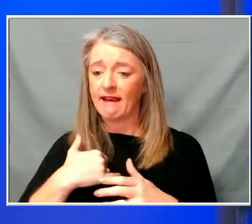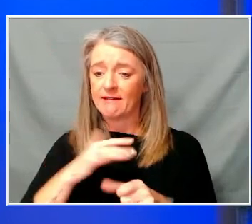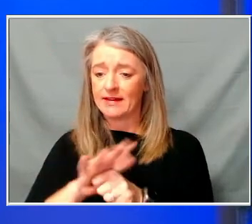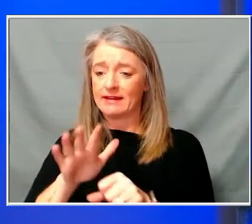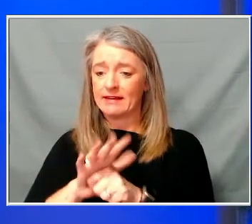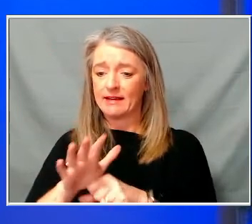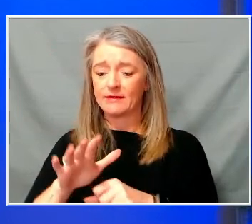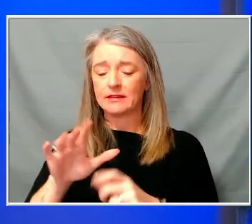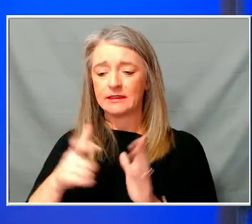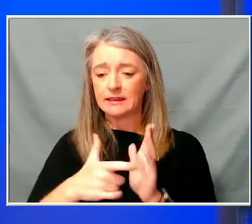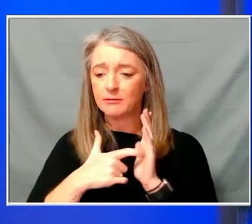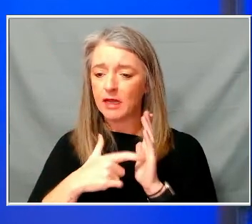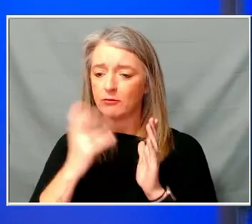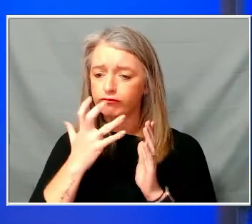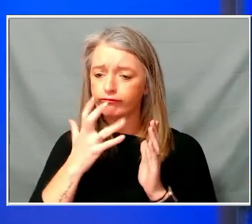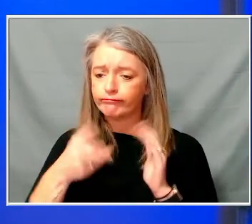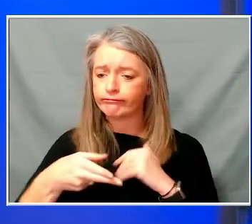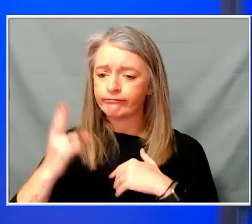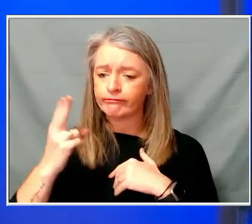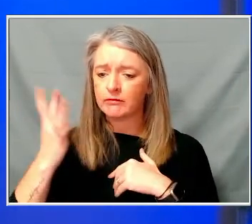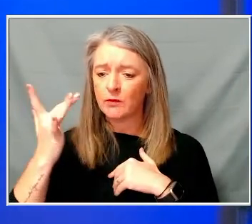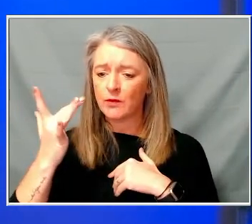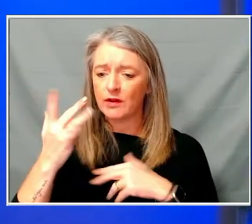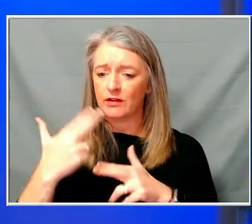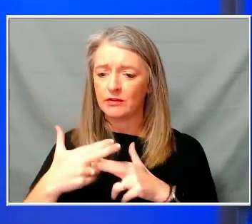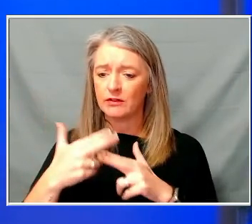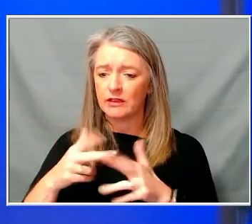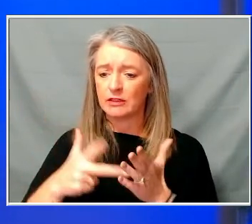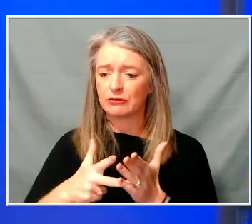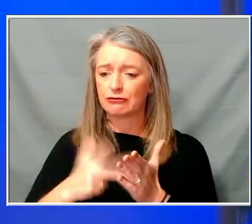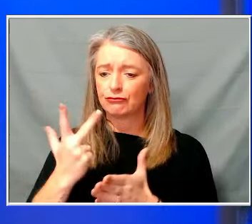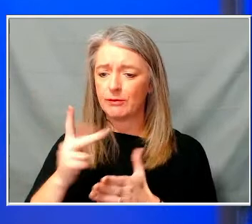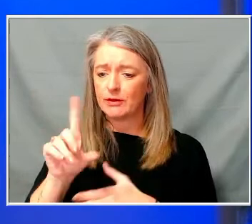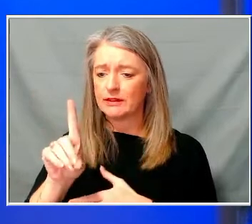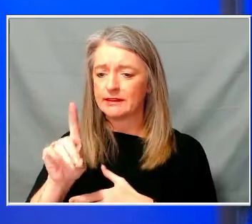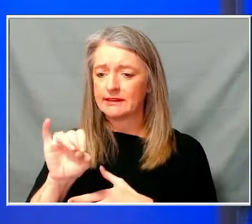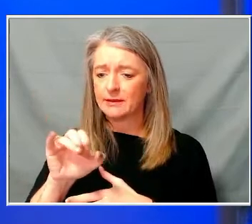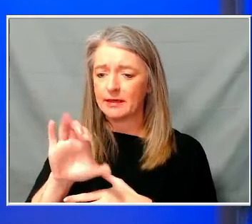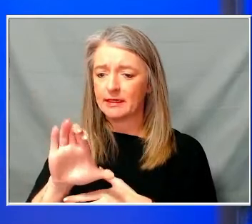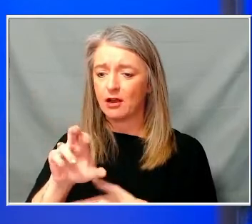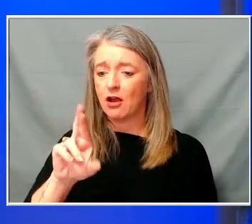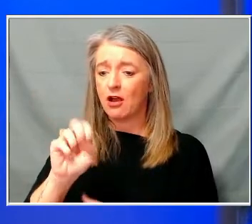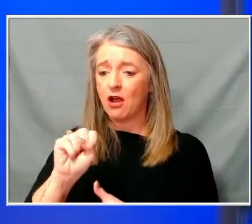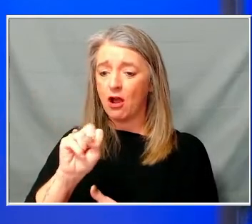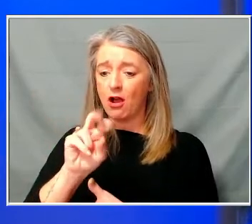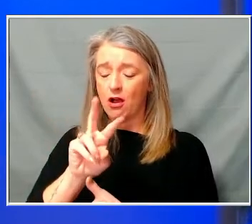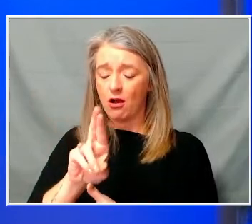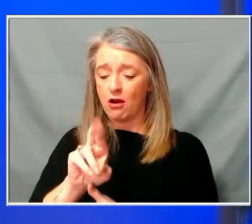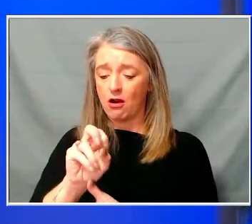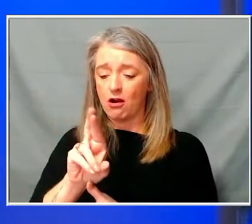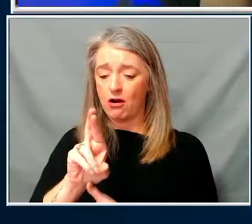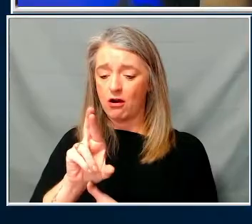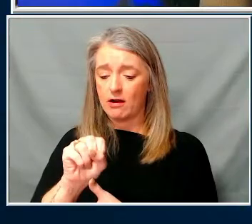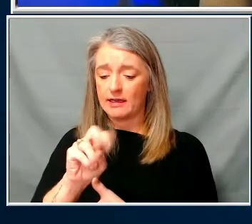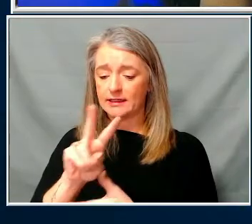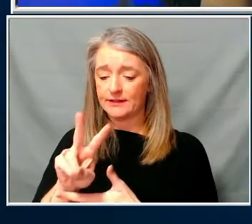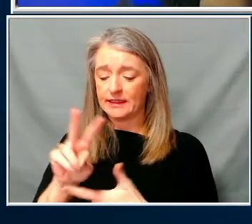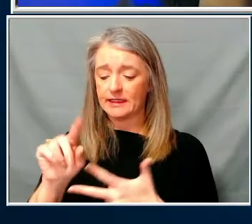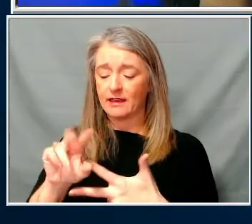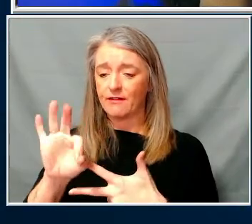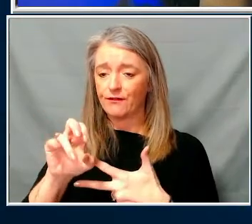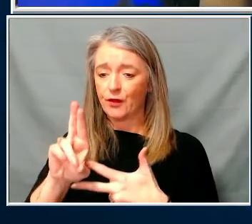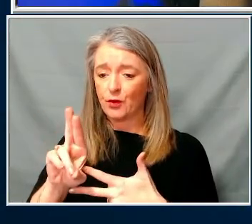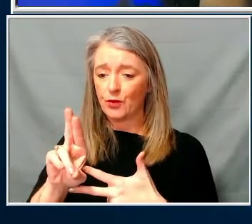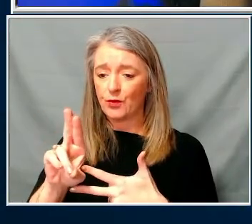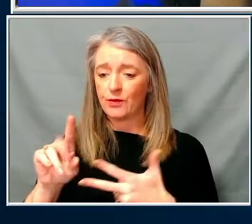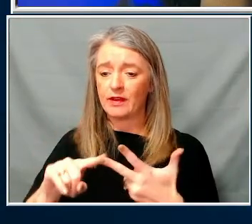is particularly high because of the so-called triple-demic of COVID, RSV, and the flu. We are joined today by Dr. Sean Sood,